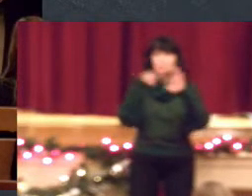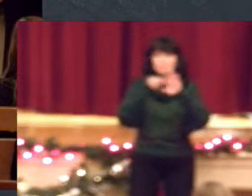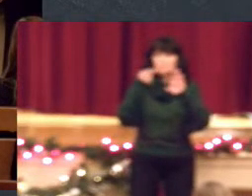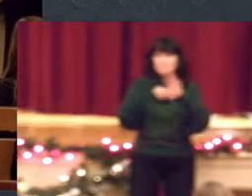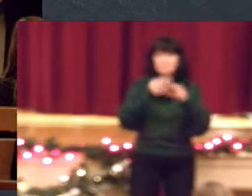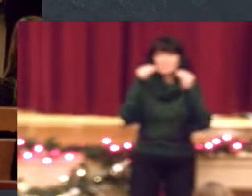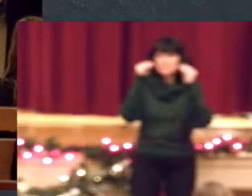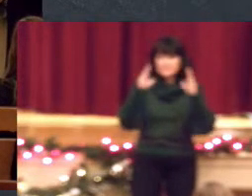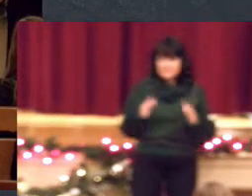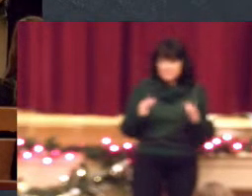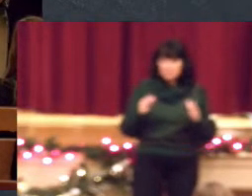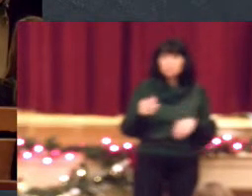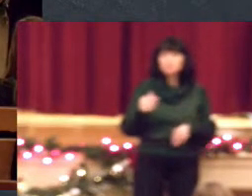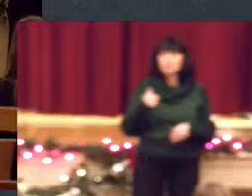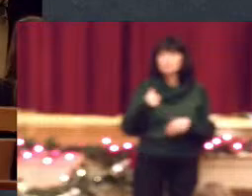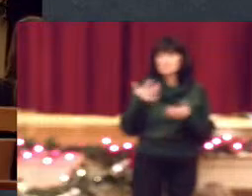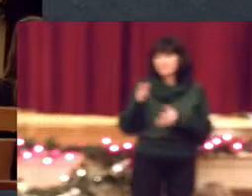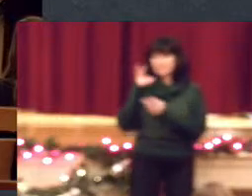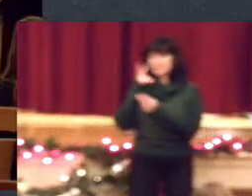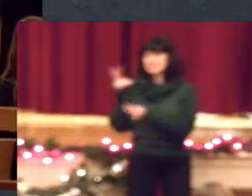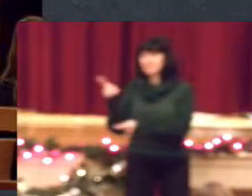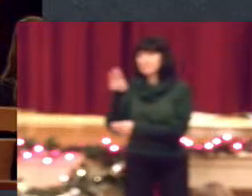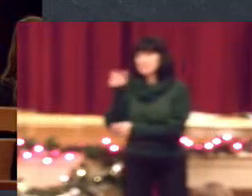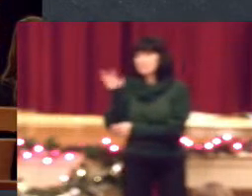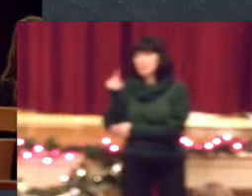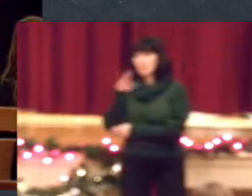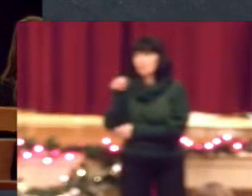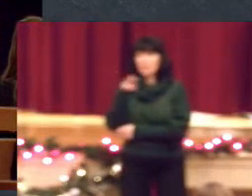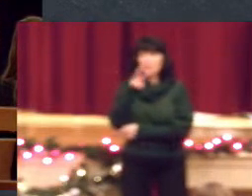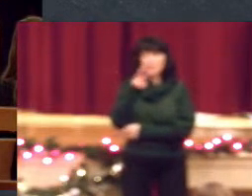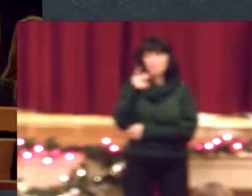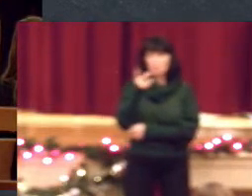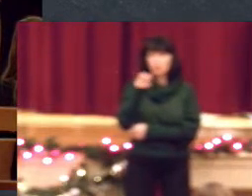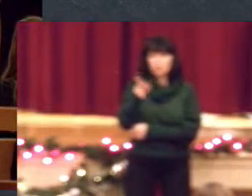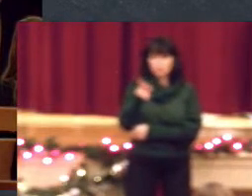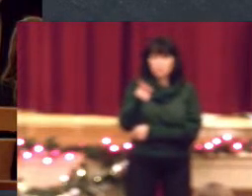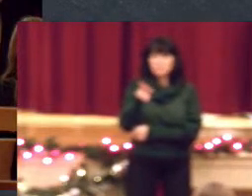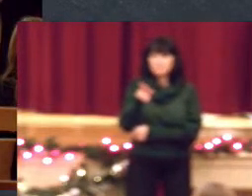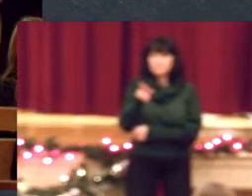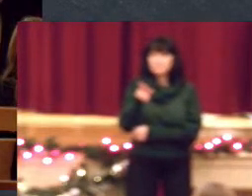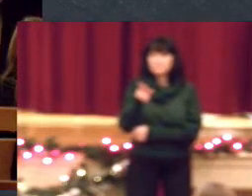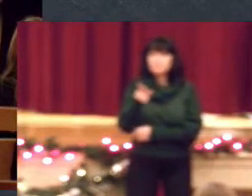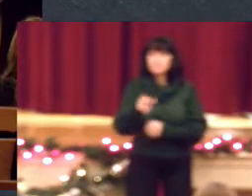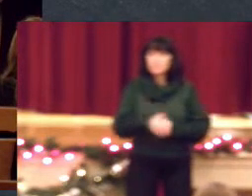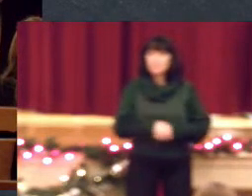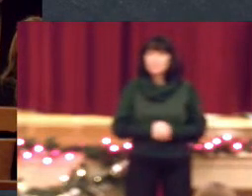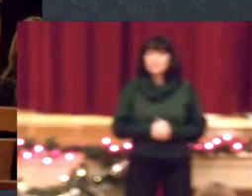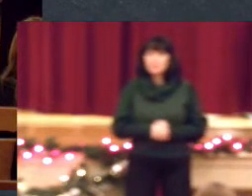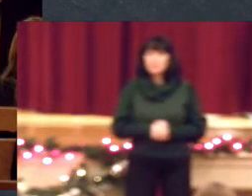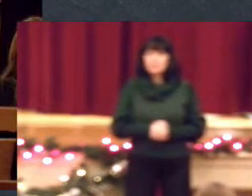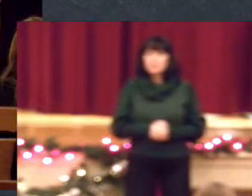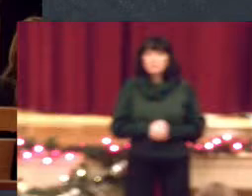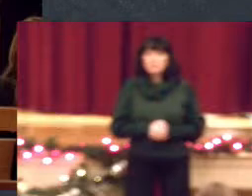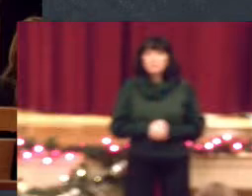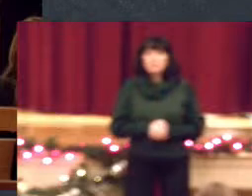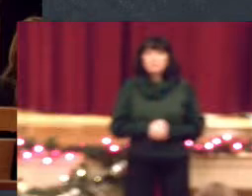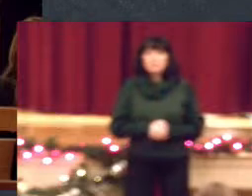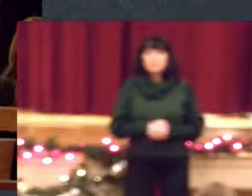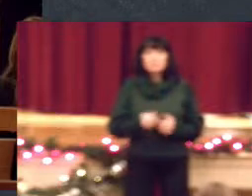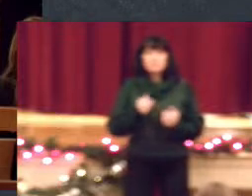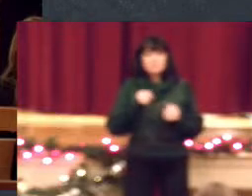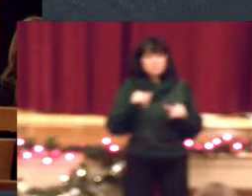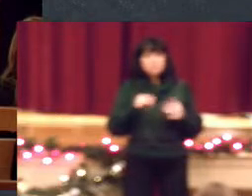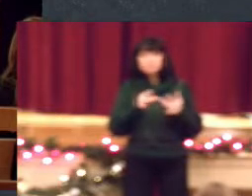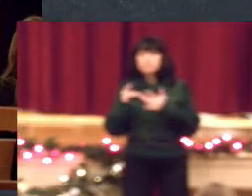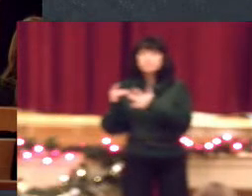visited both Bancroft and Warner, and was taken around by the teachers. We've